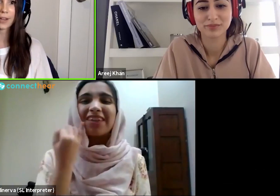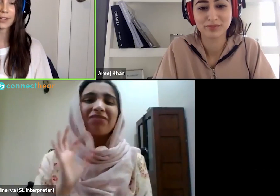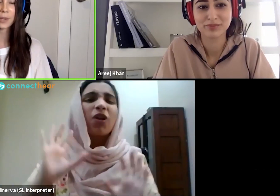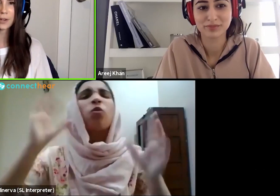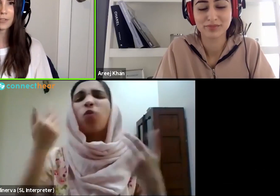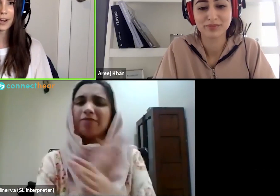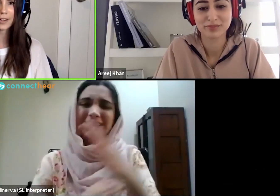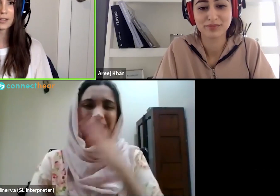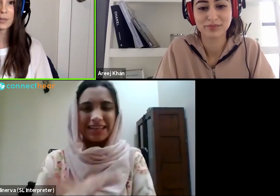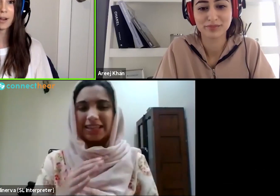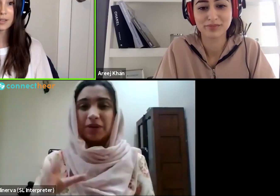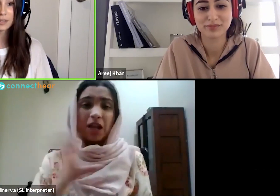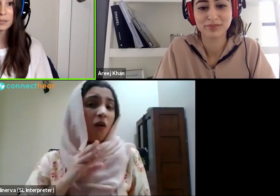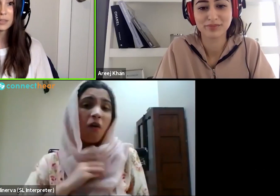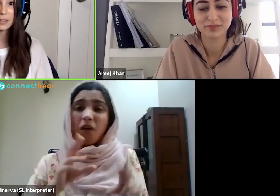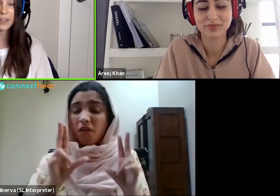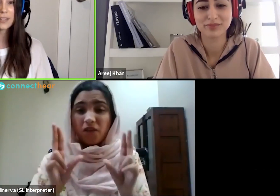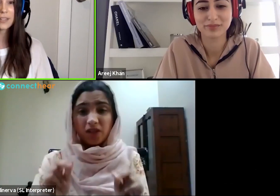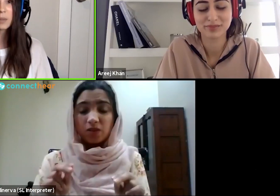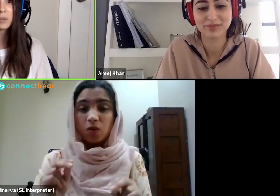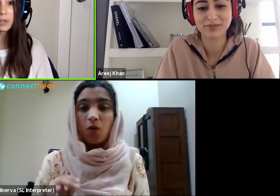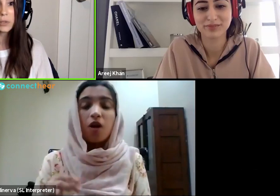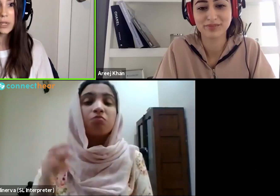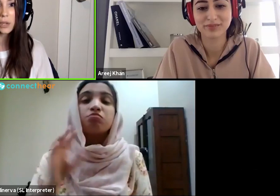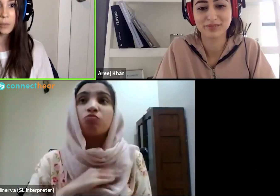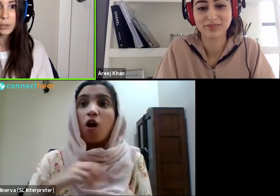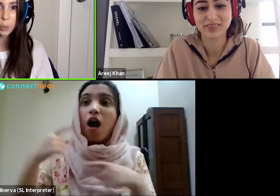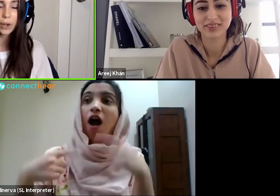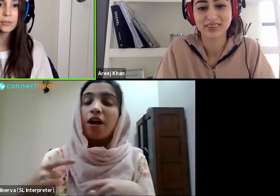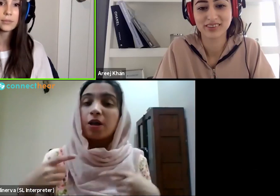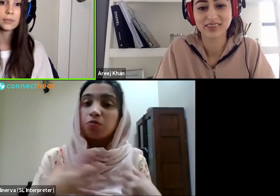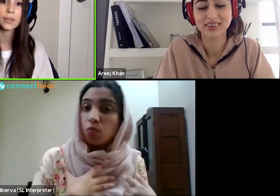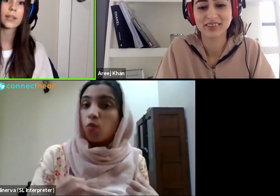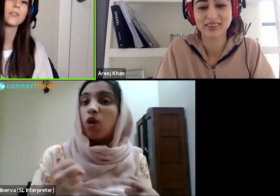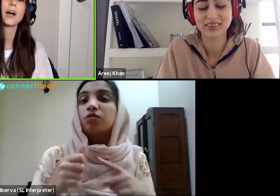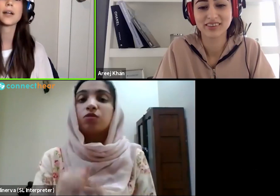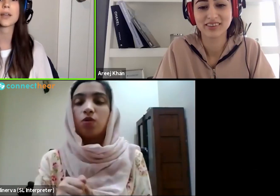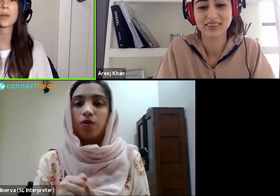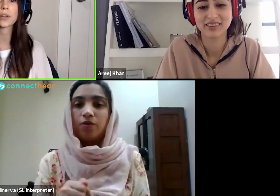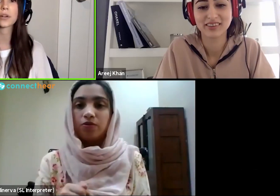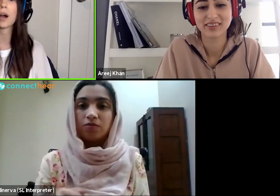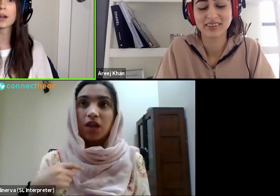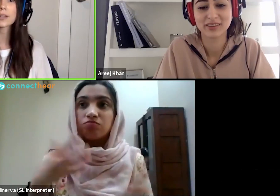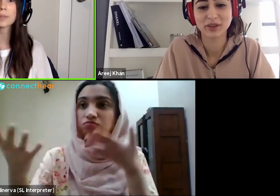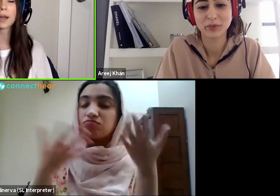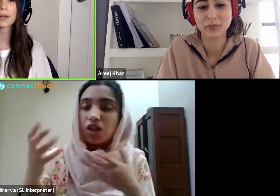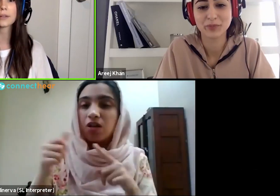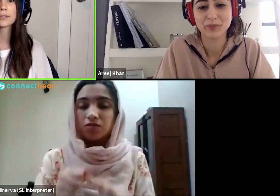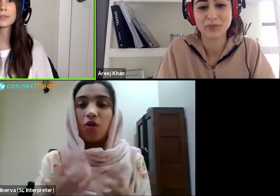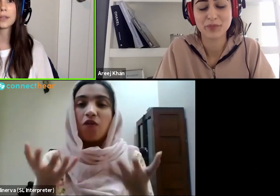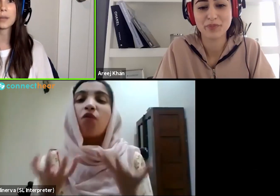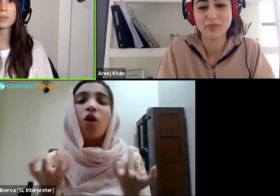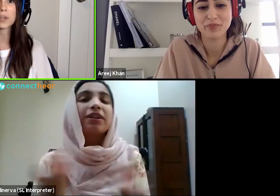have, like, don't be afraid to be awesome and to tell people what you need and what you want. And you'll find that when you're honest about